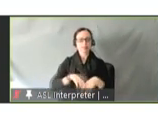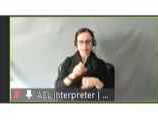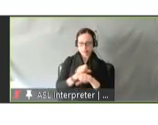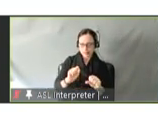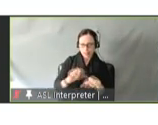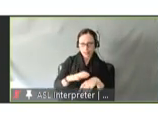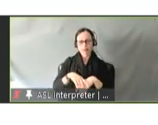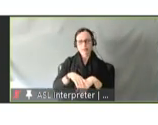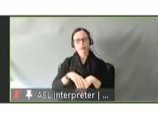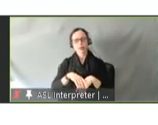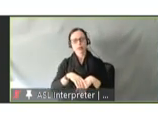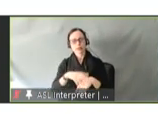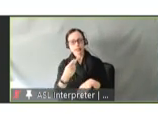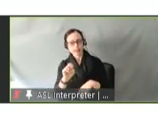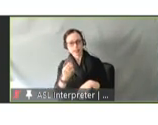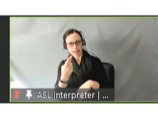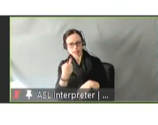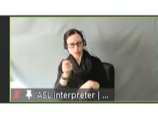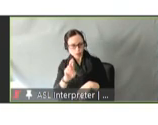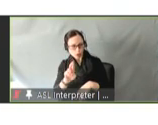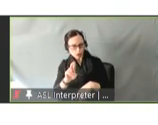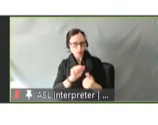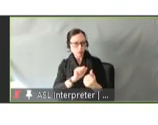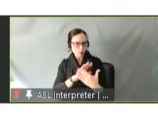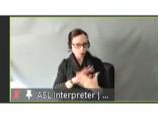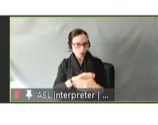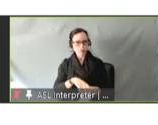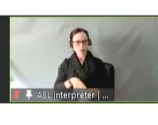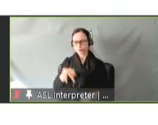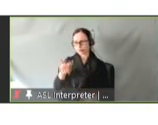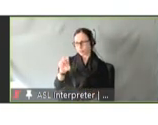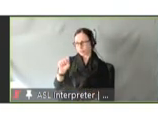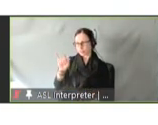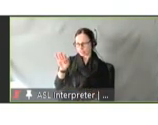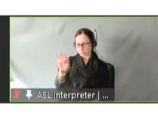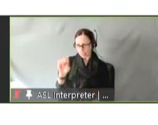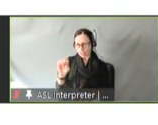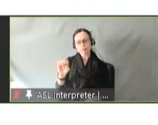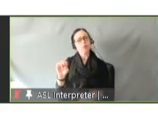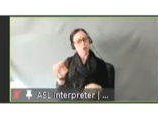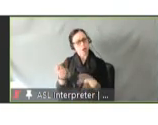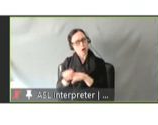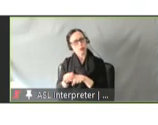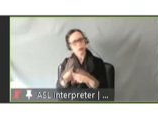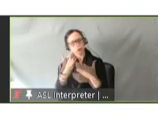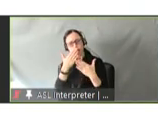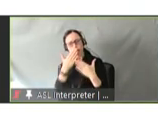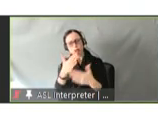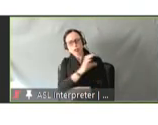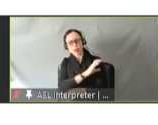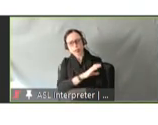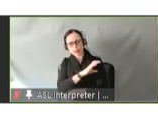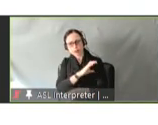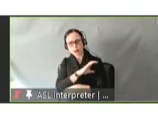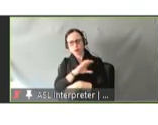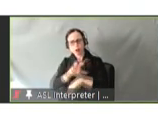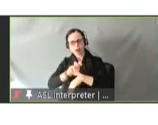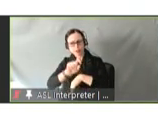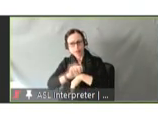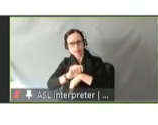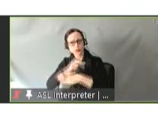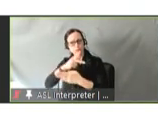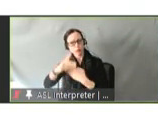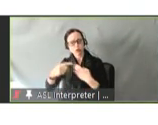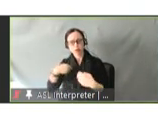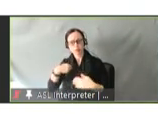approach, and an EHR-based approach. And we also happen to have a really robust national clinical consultation program that I have very much appreciated